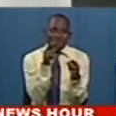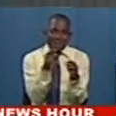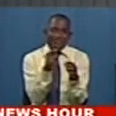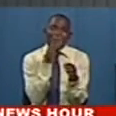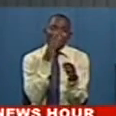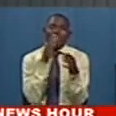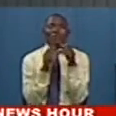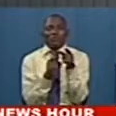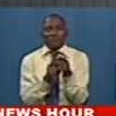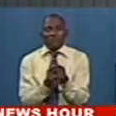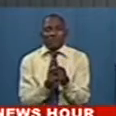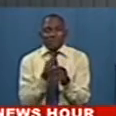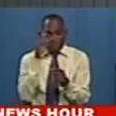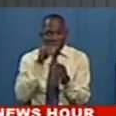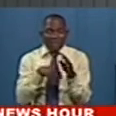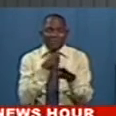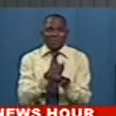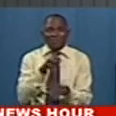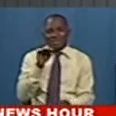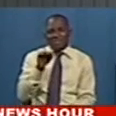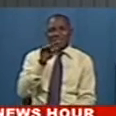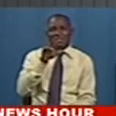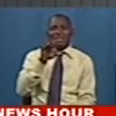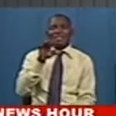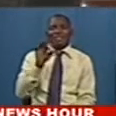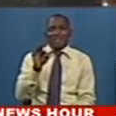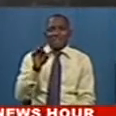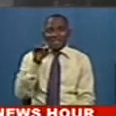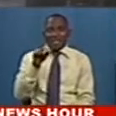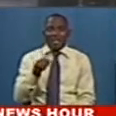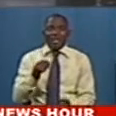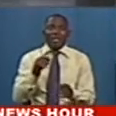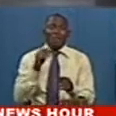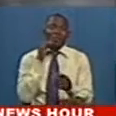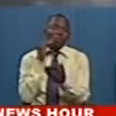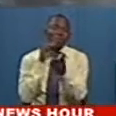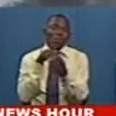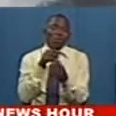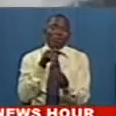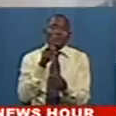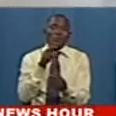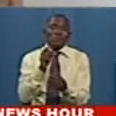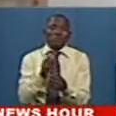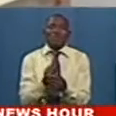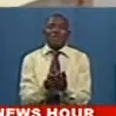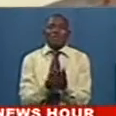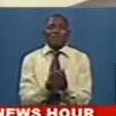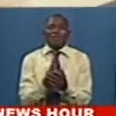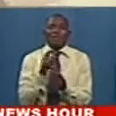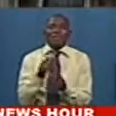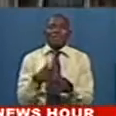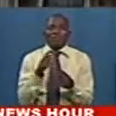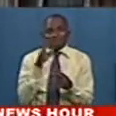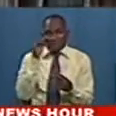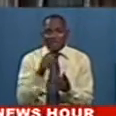his mother. Established in 1939, the Noguchi Memorial Hall and Museum depicts his